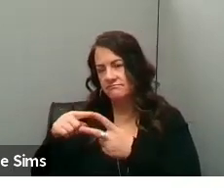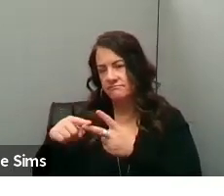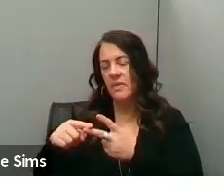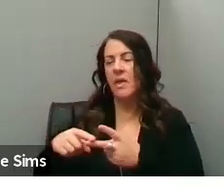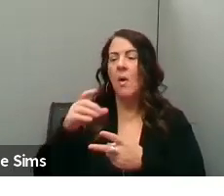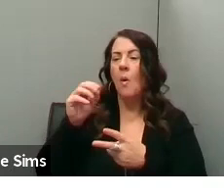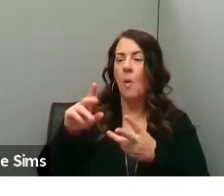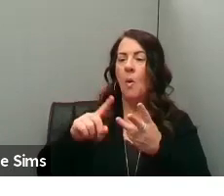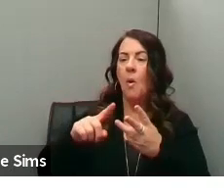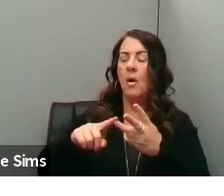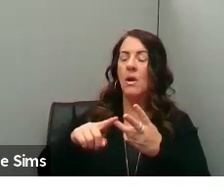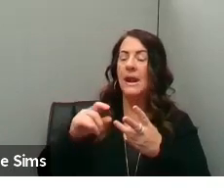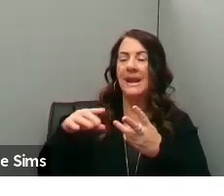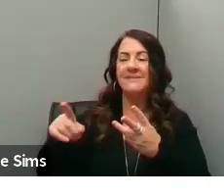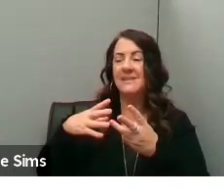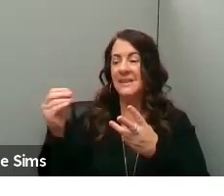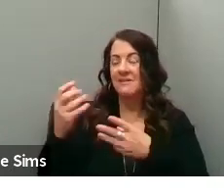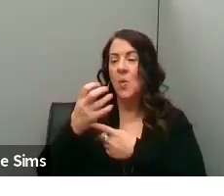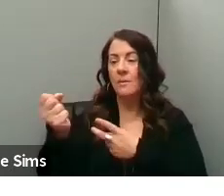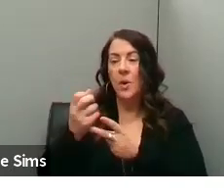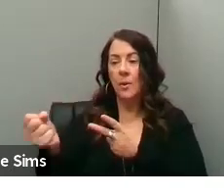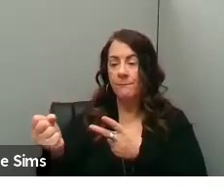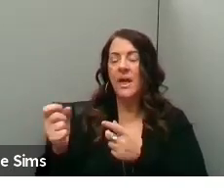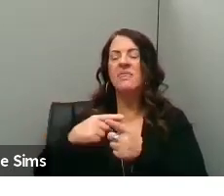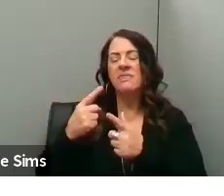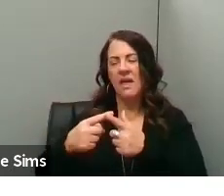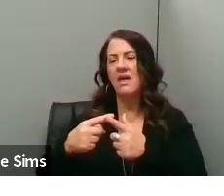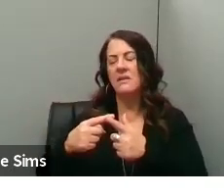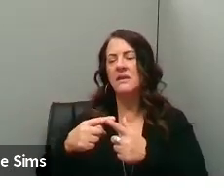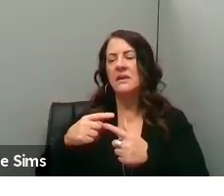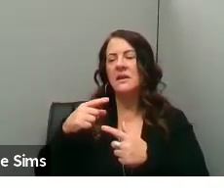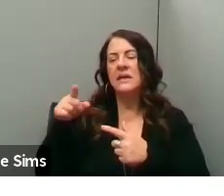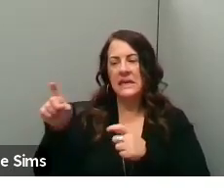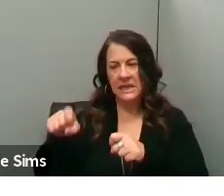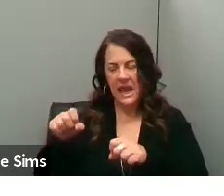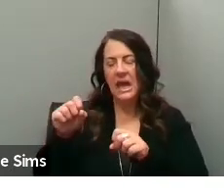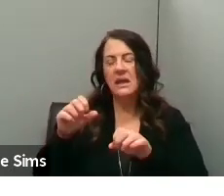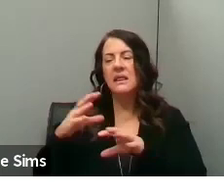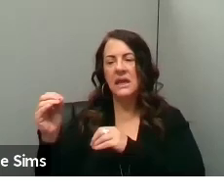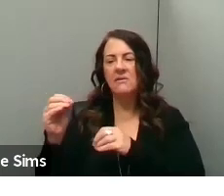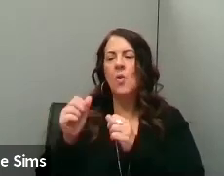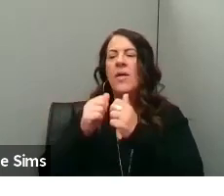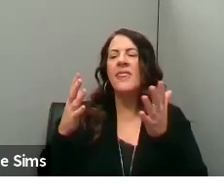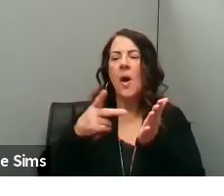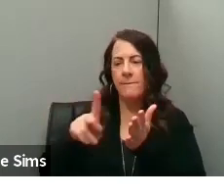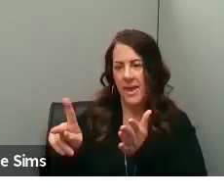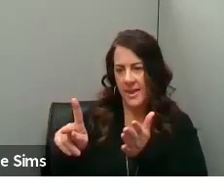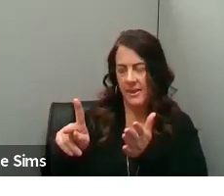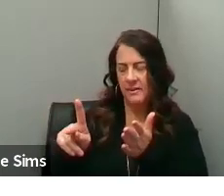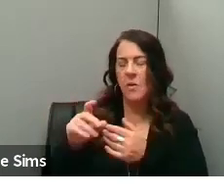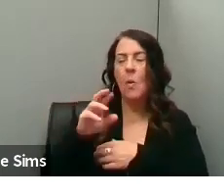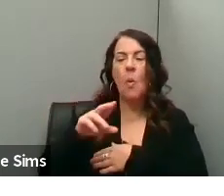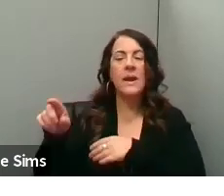accommodation. So Aiden can ask his employer for unpaid leave, or he can ask his employer to work from